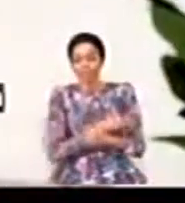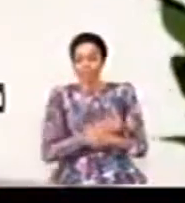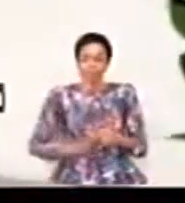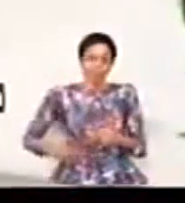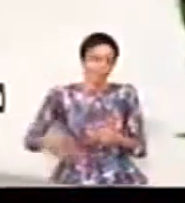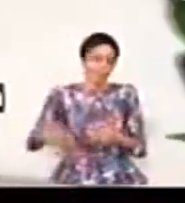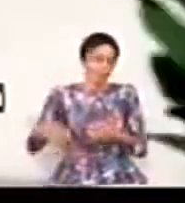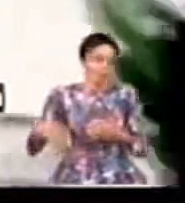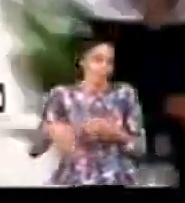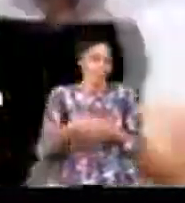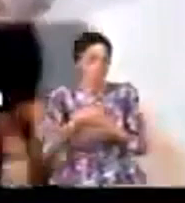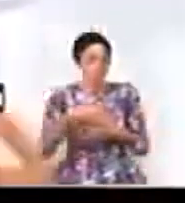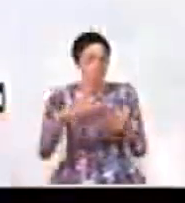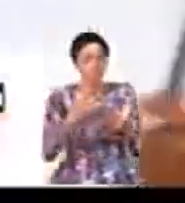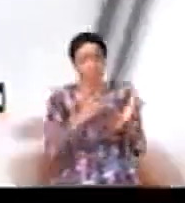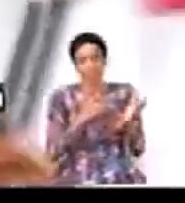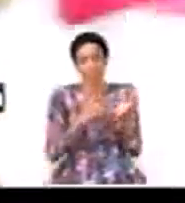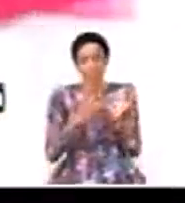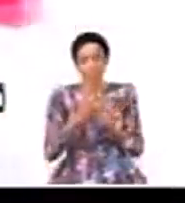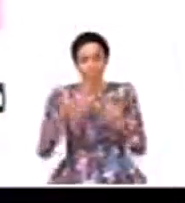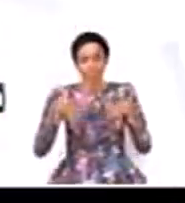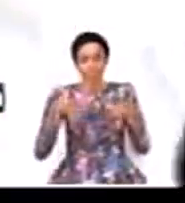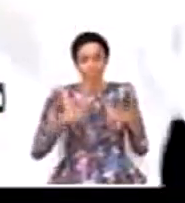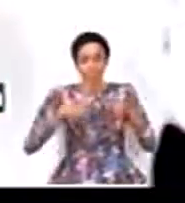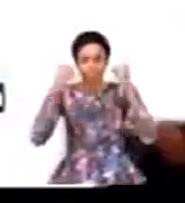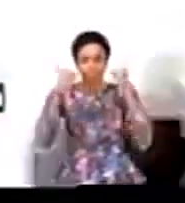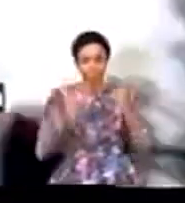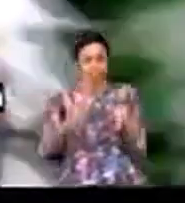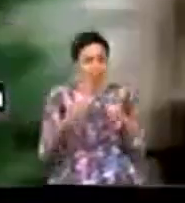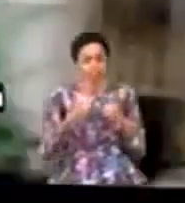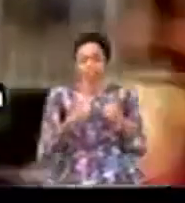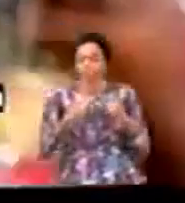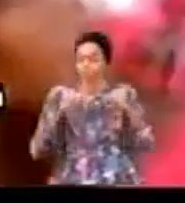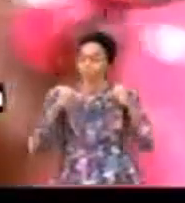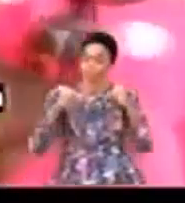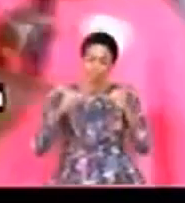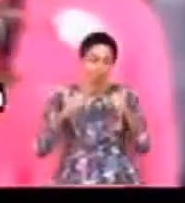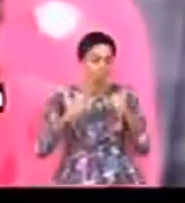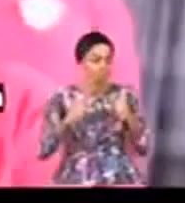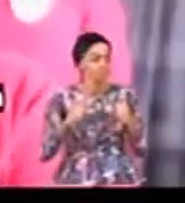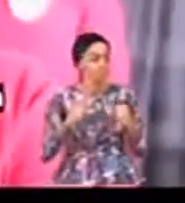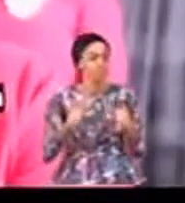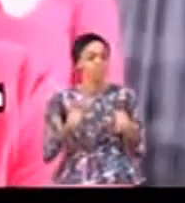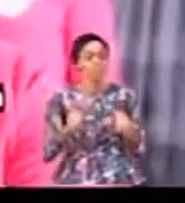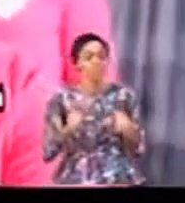song, and Jesus gives me strength to carry